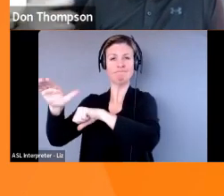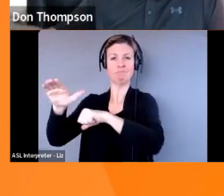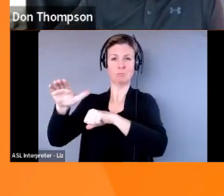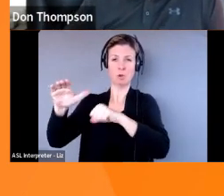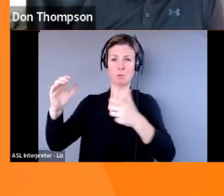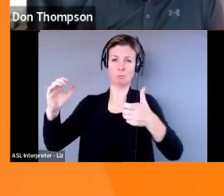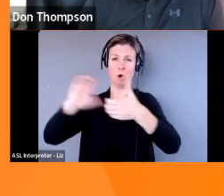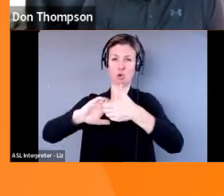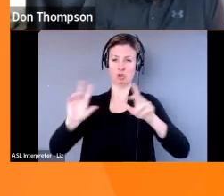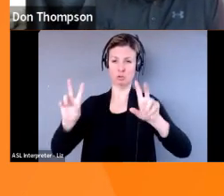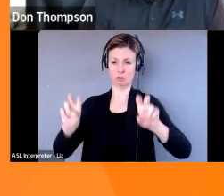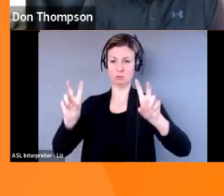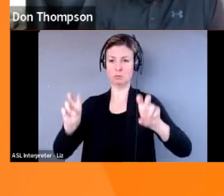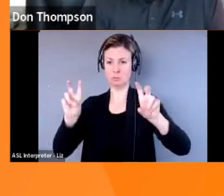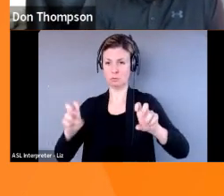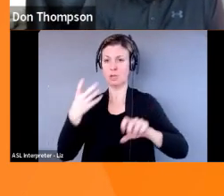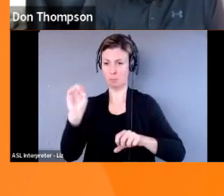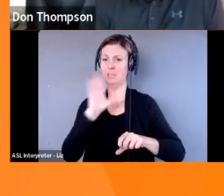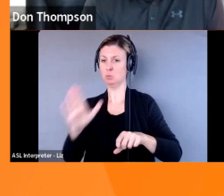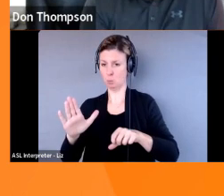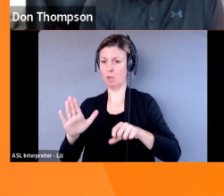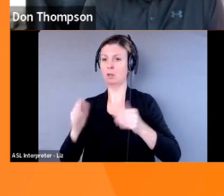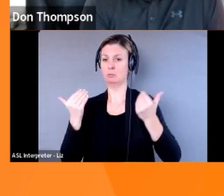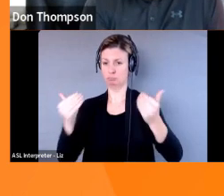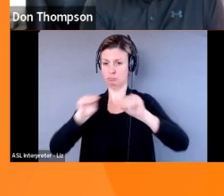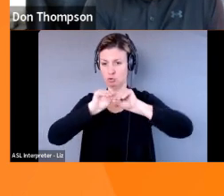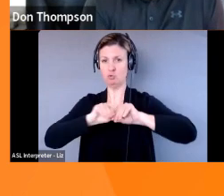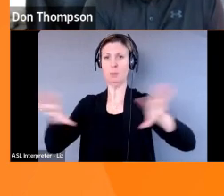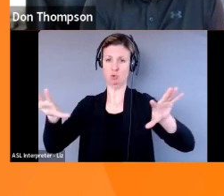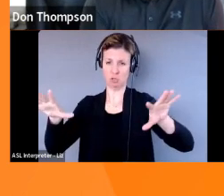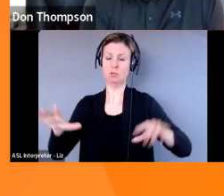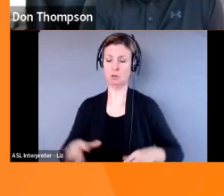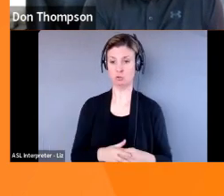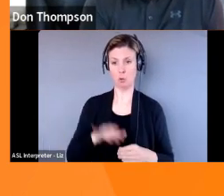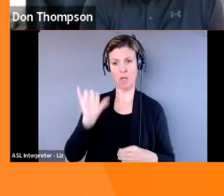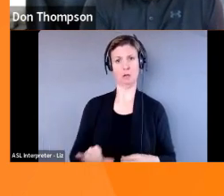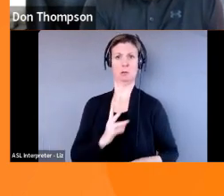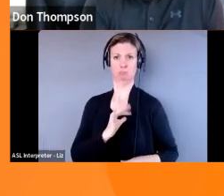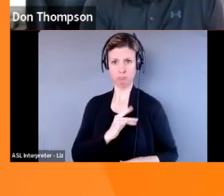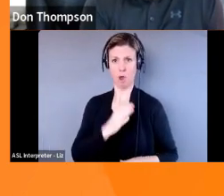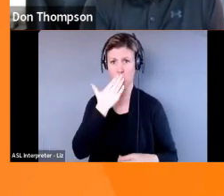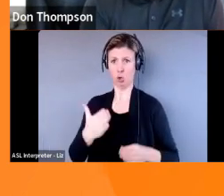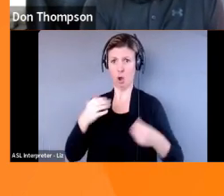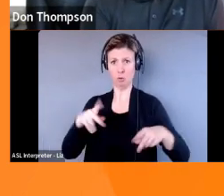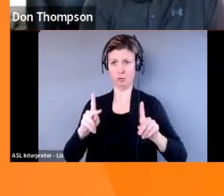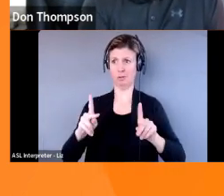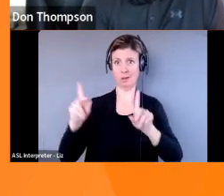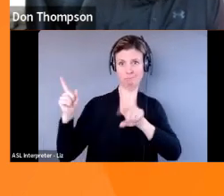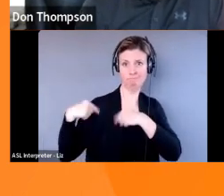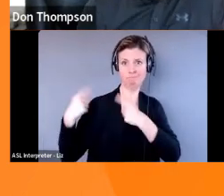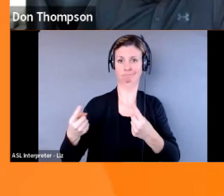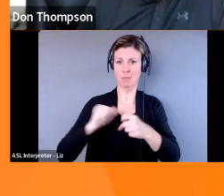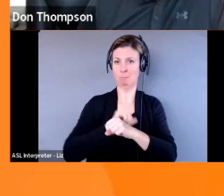your product now online. And it's been quite the opportunity that's come out post-pandemic. And